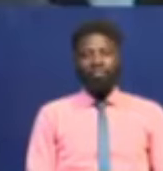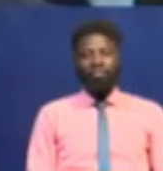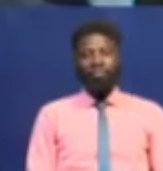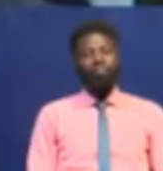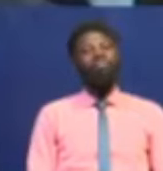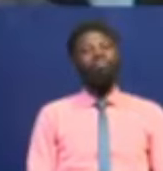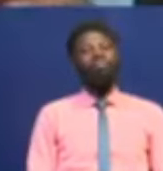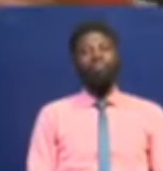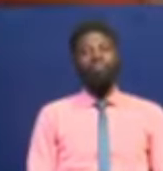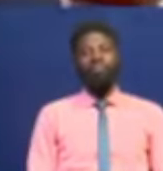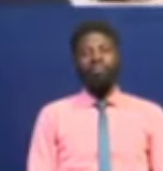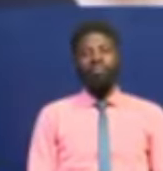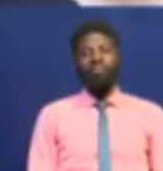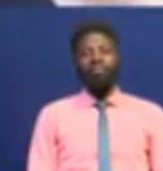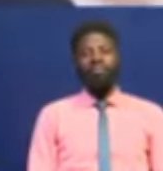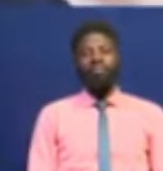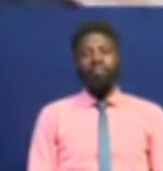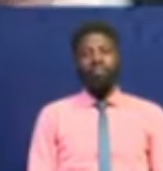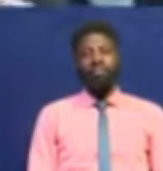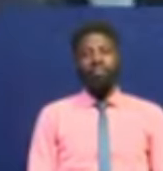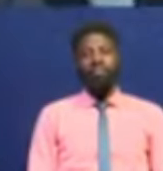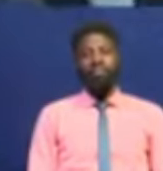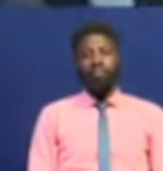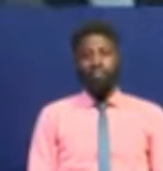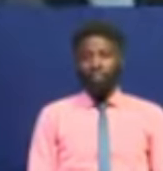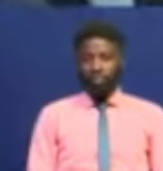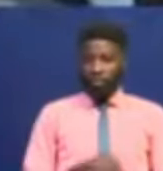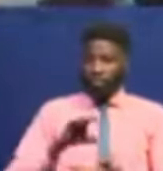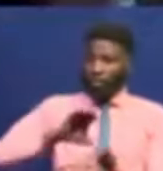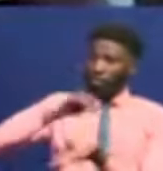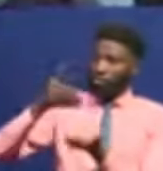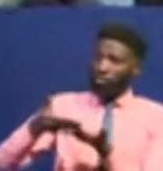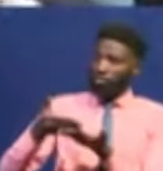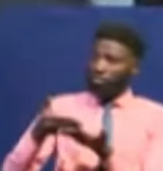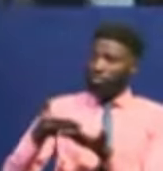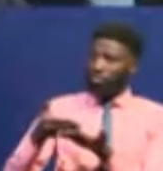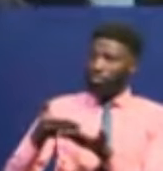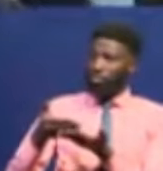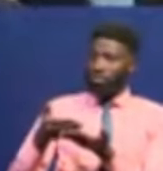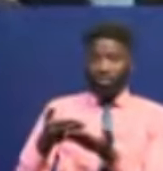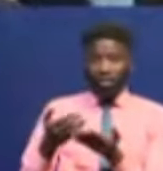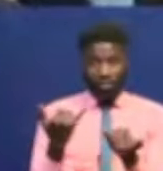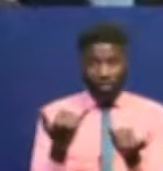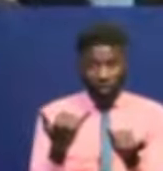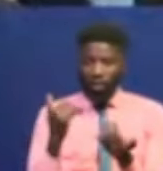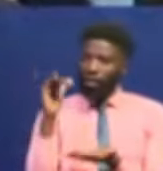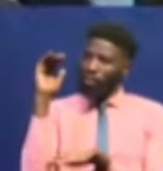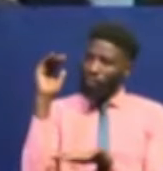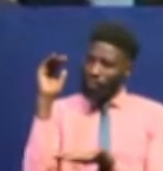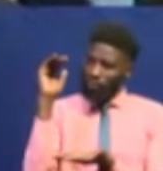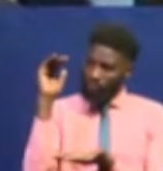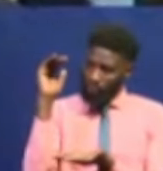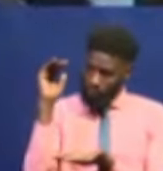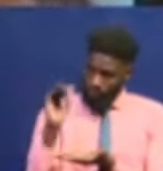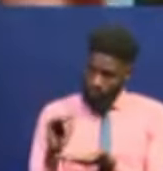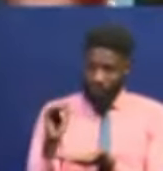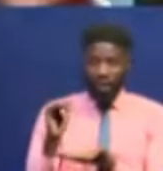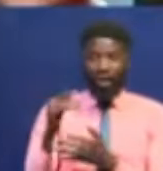Now, the funding gap we have done with the finance bill going down